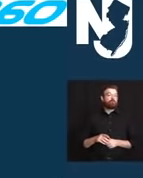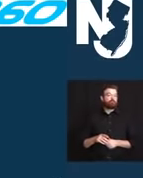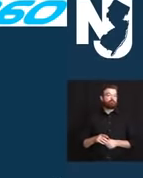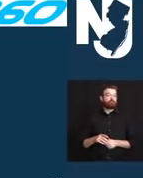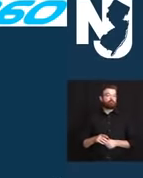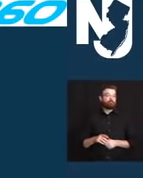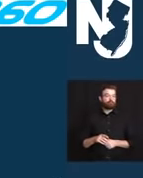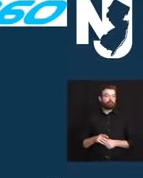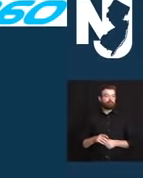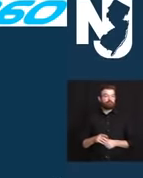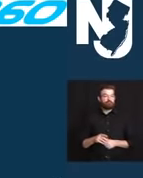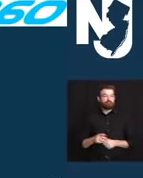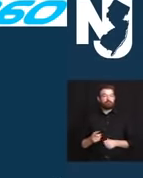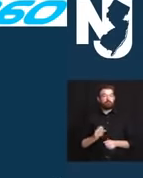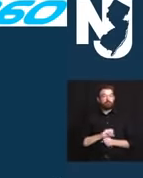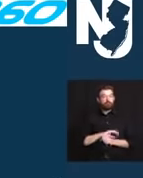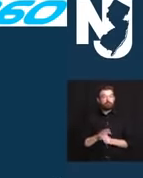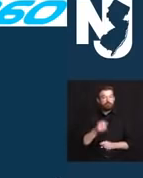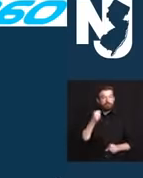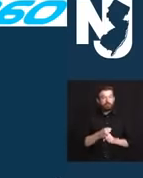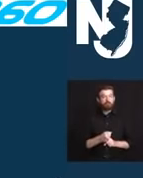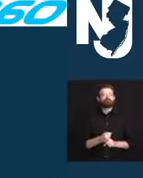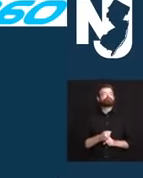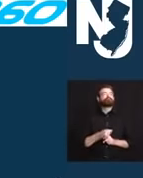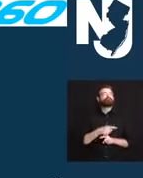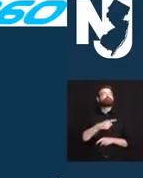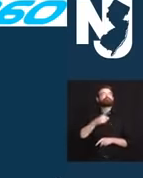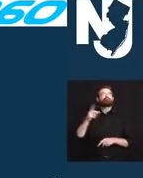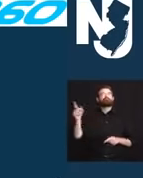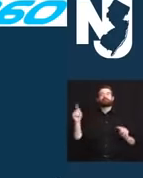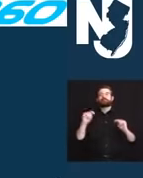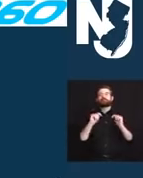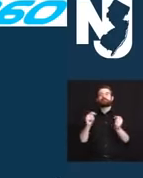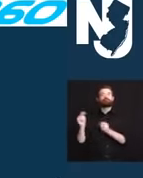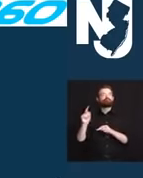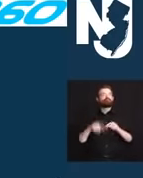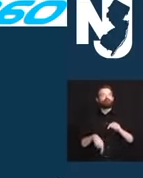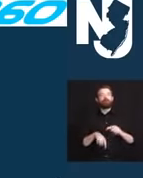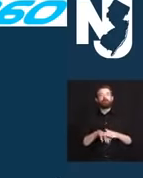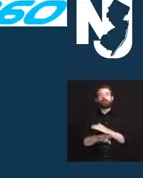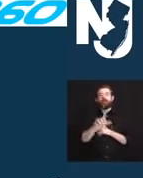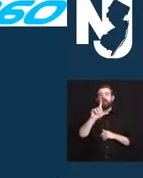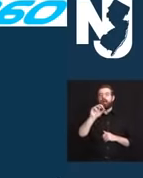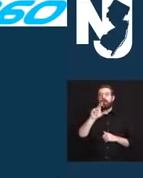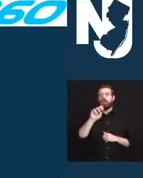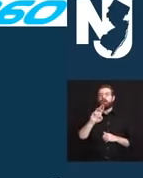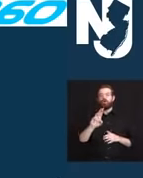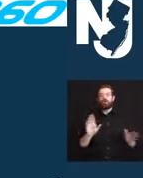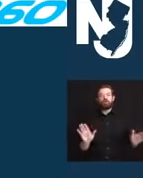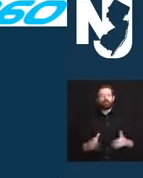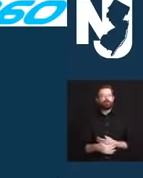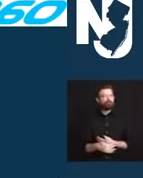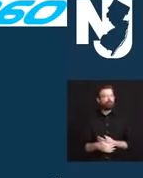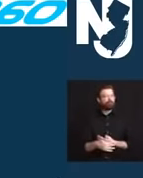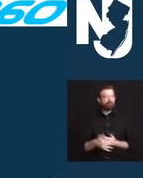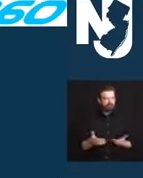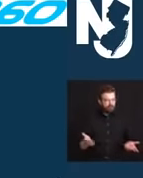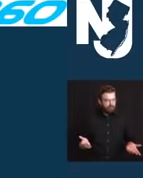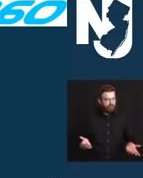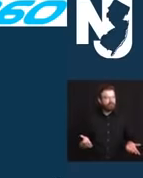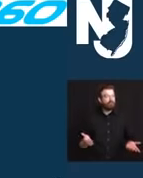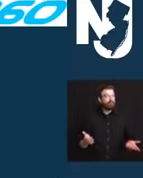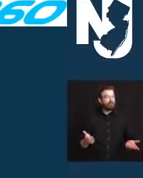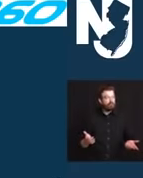rooms, iSport 360 found a broader audience, even being featured by the Washington Post. Ian and